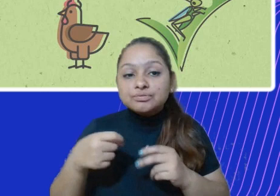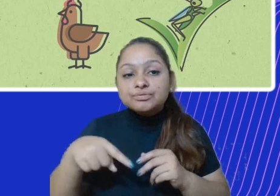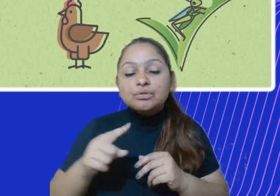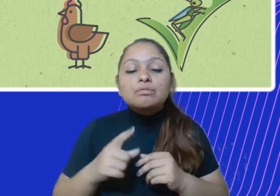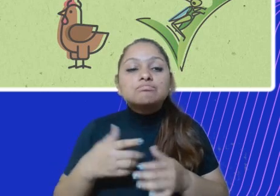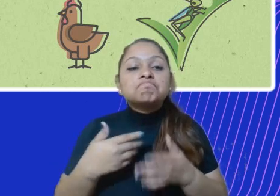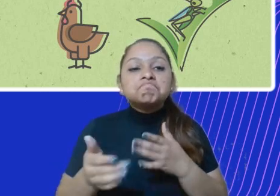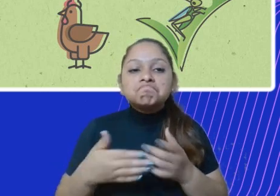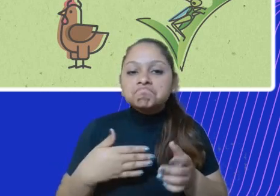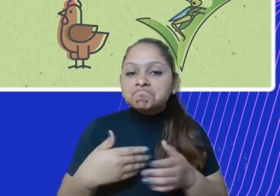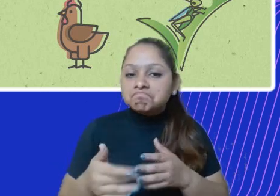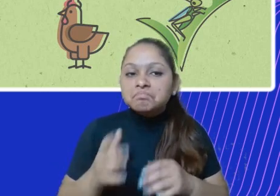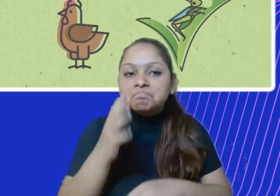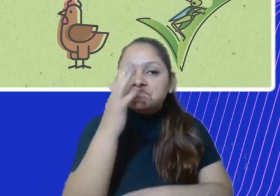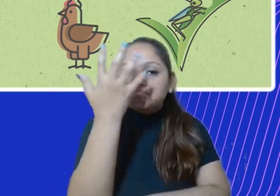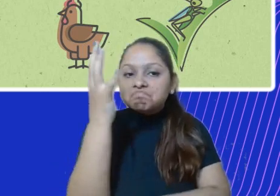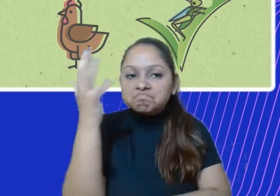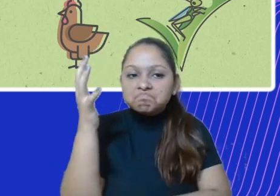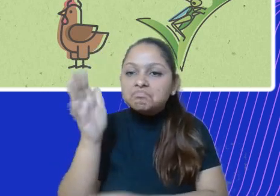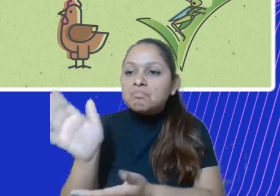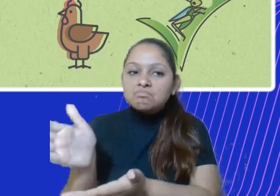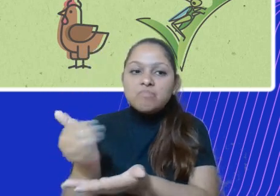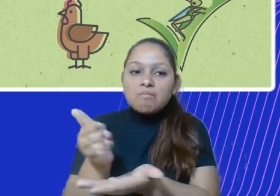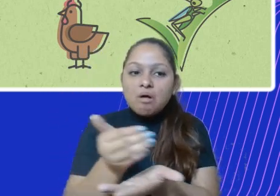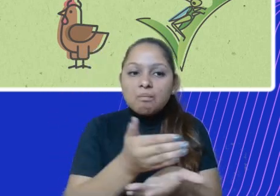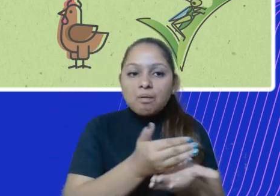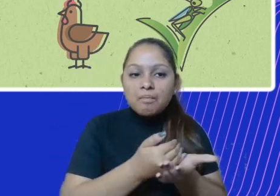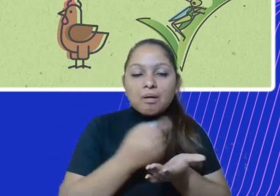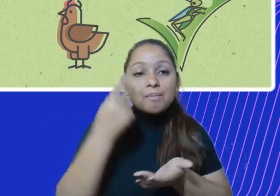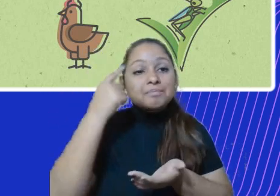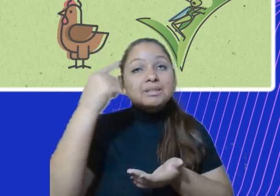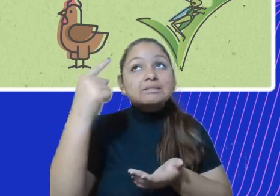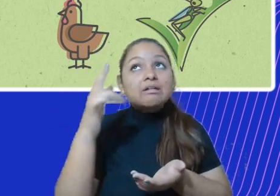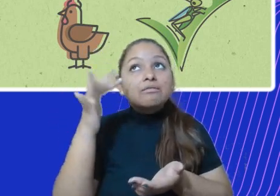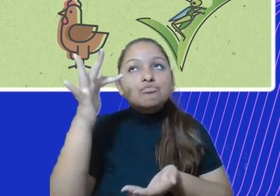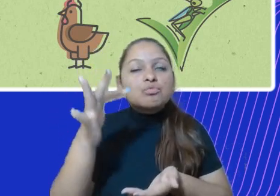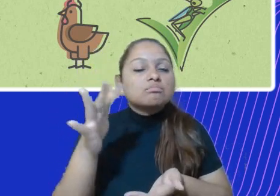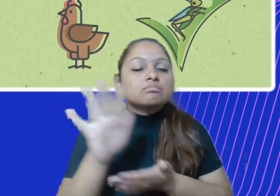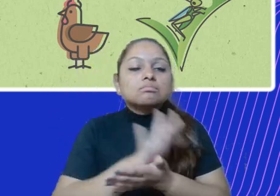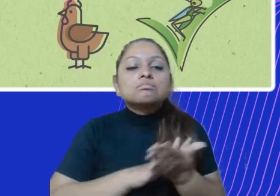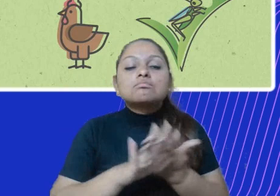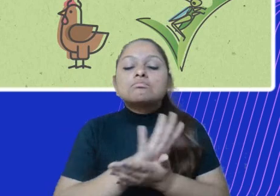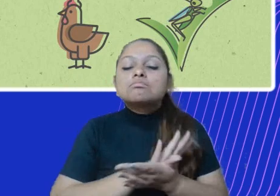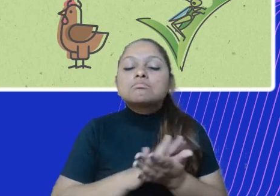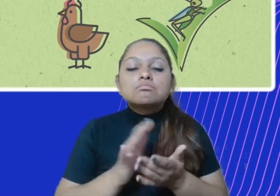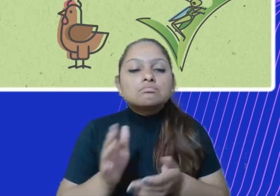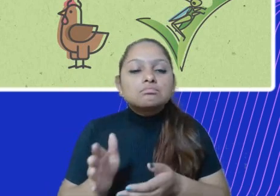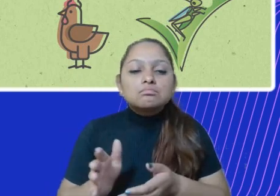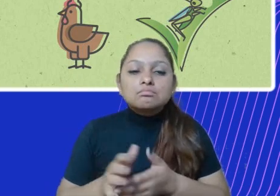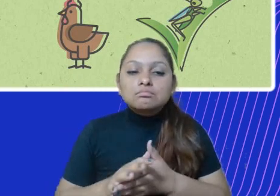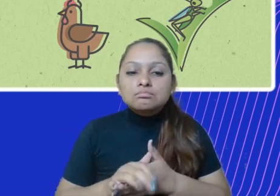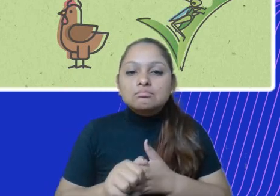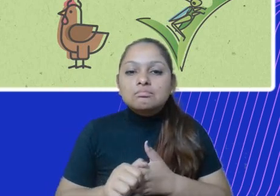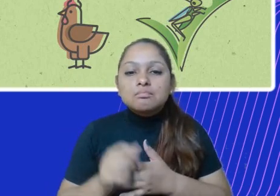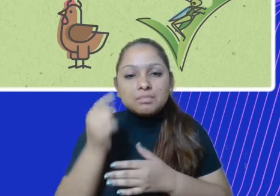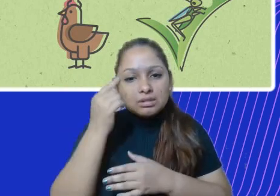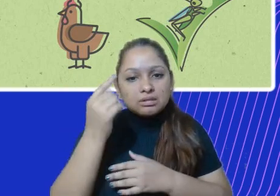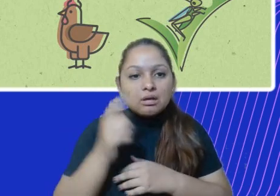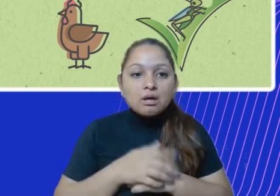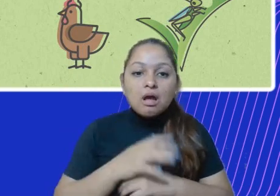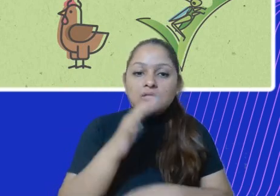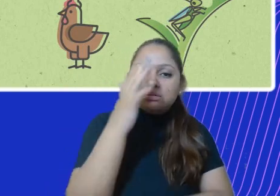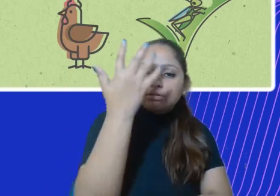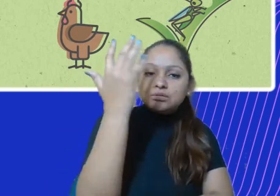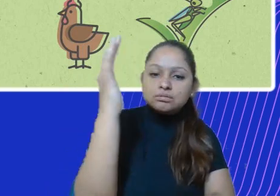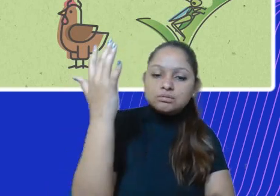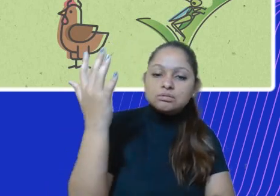exploration of nature, because we believe for so many years that we are separate from nature.